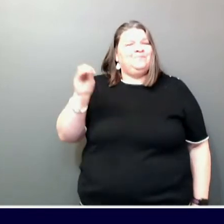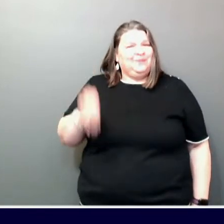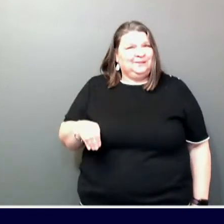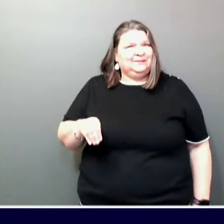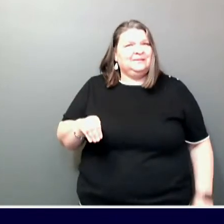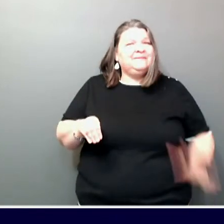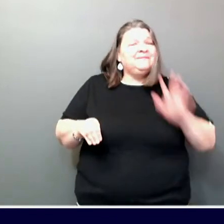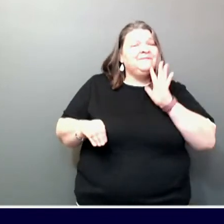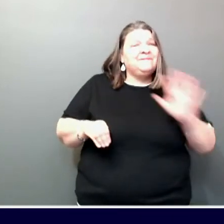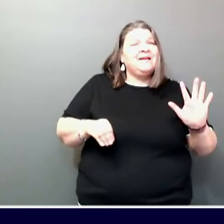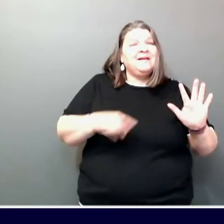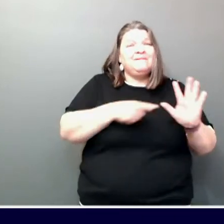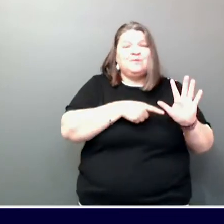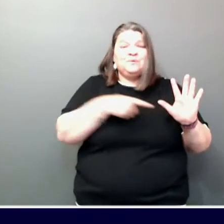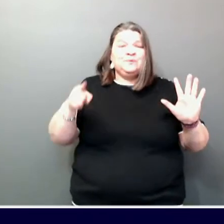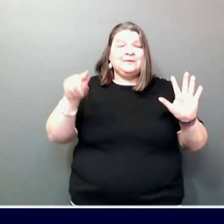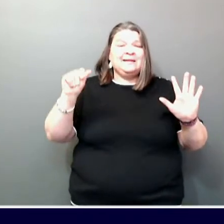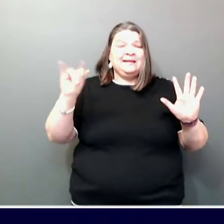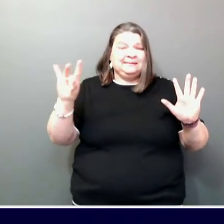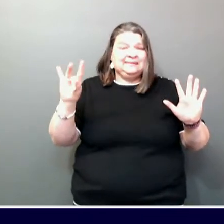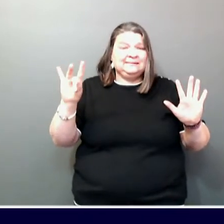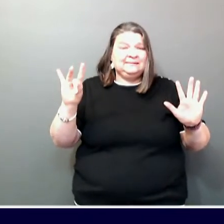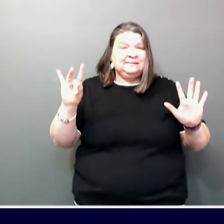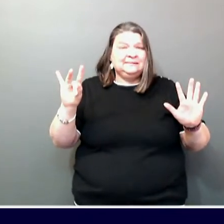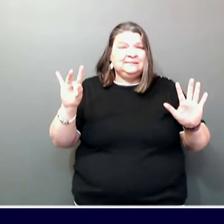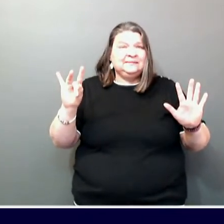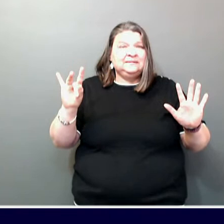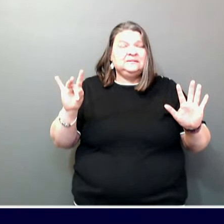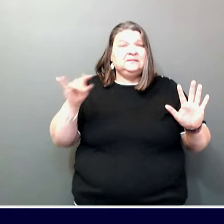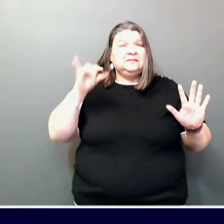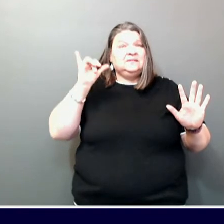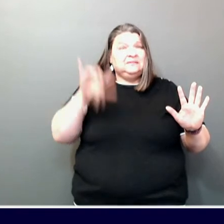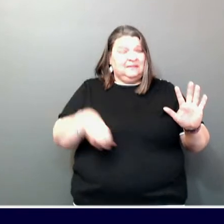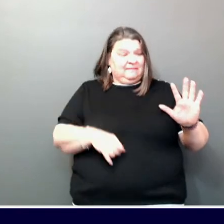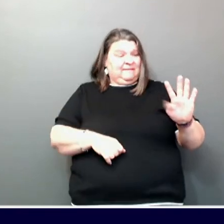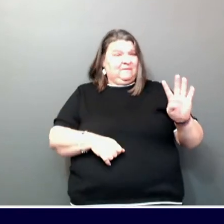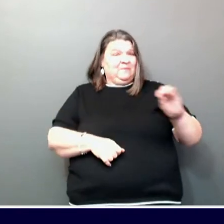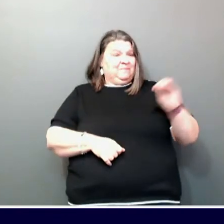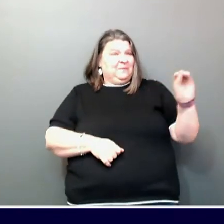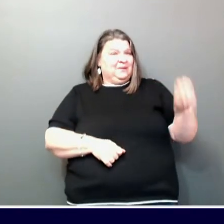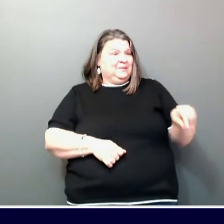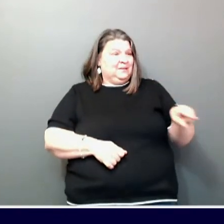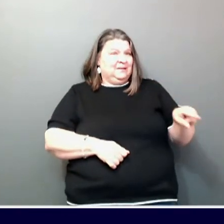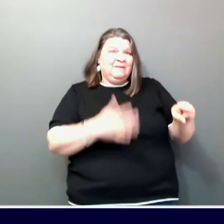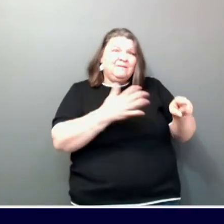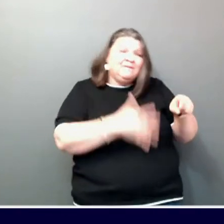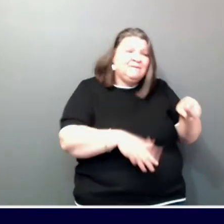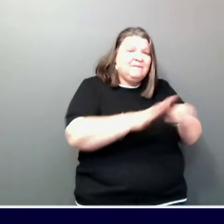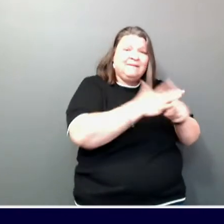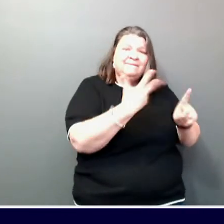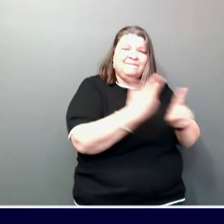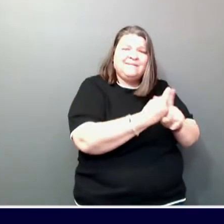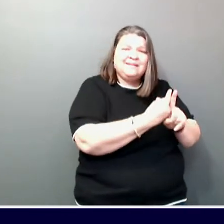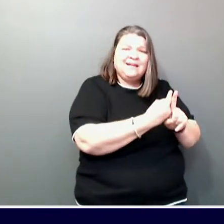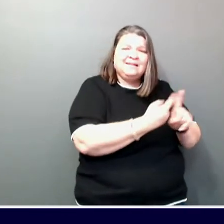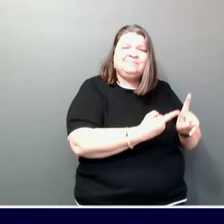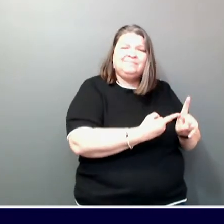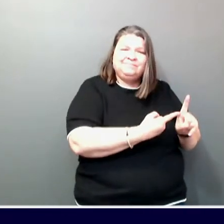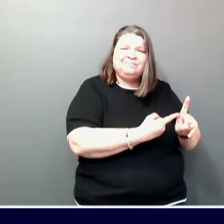54% of those kids in Maine are fully vaccinated. For the 5 to 11